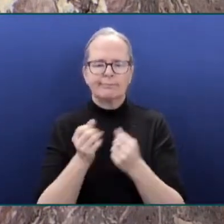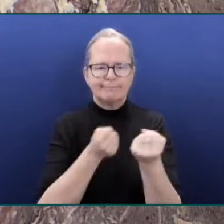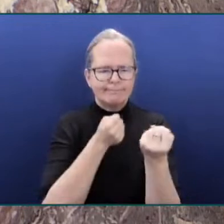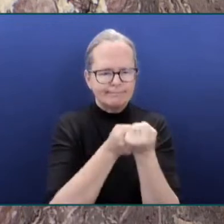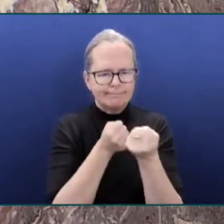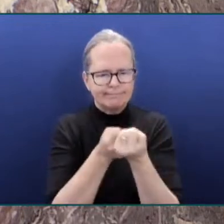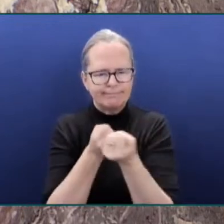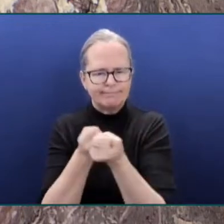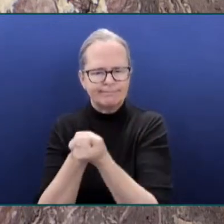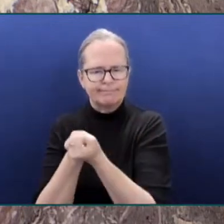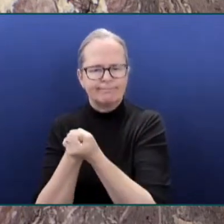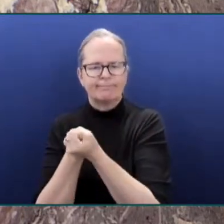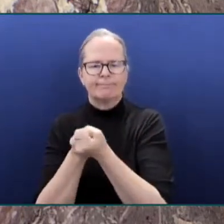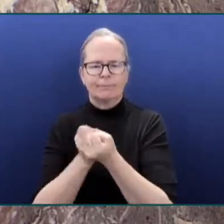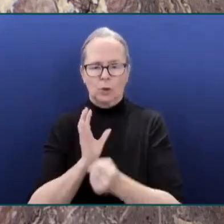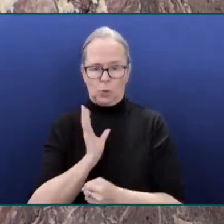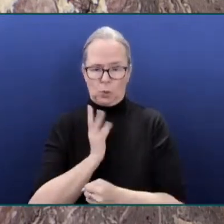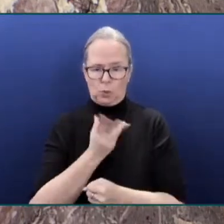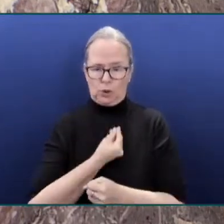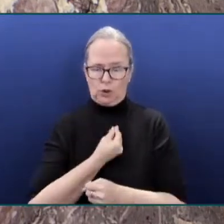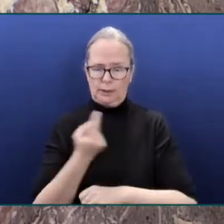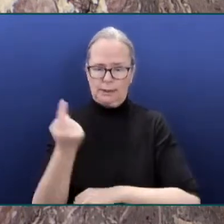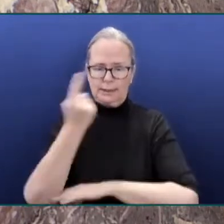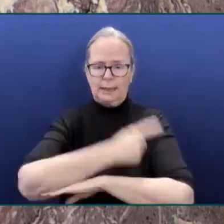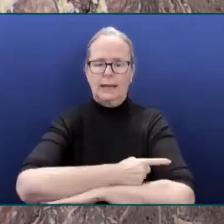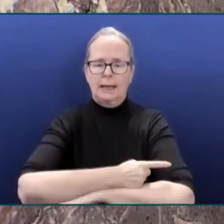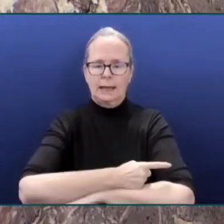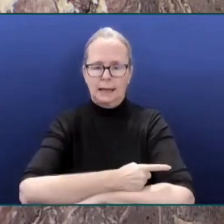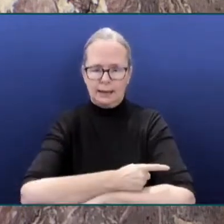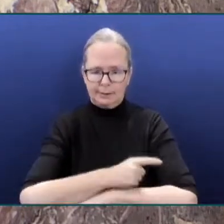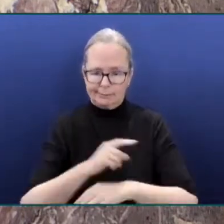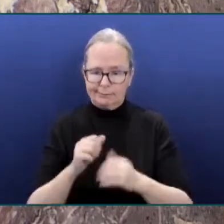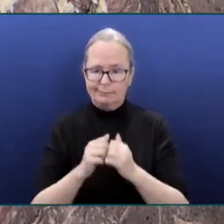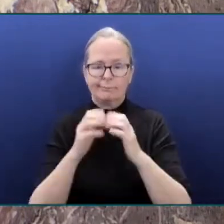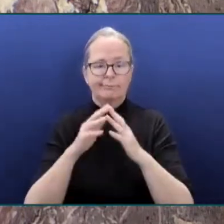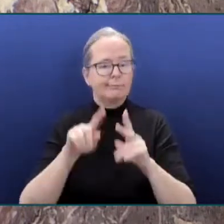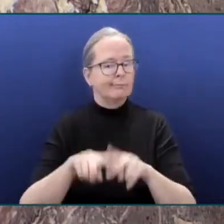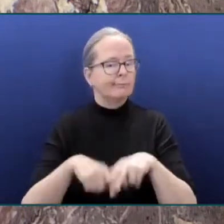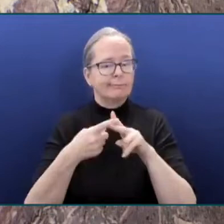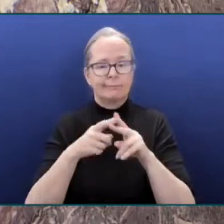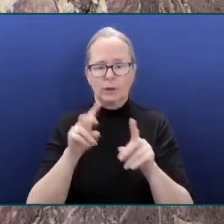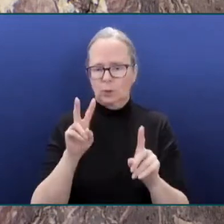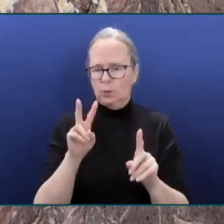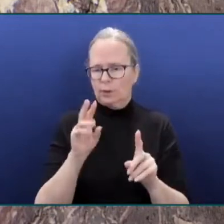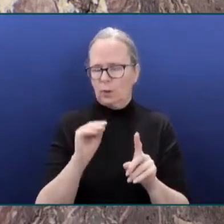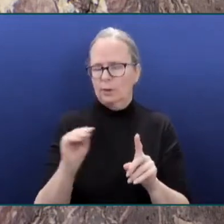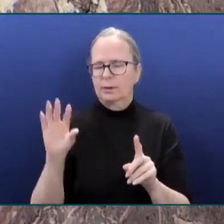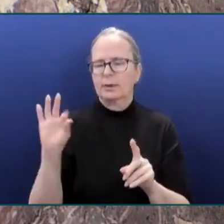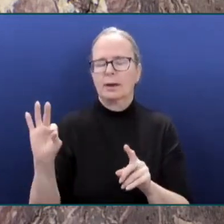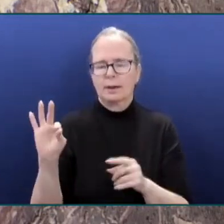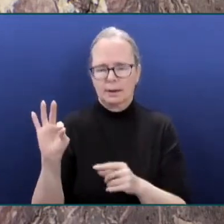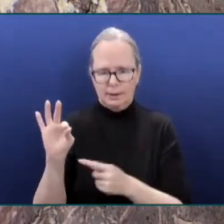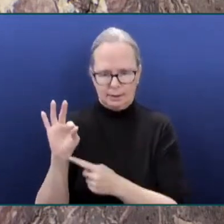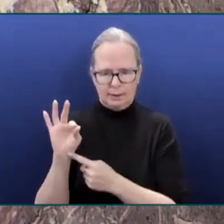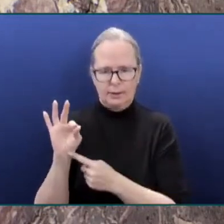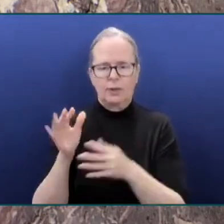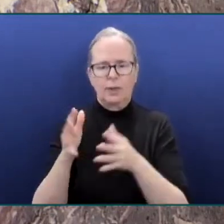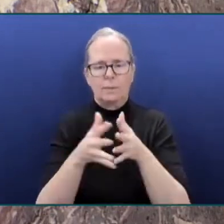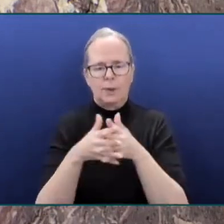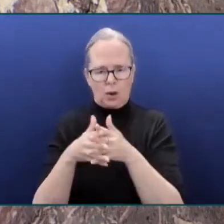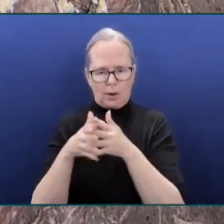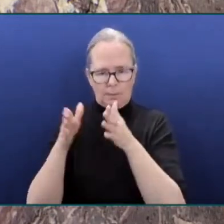was started in 2009 by American activist Rachel Crandall. Rachel wanted a day that would shine a light on the struggles